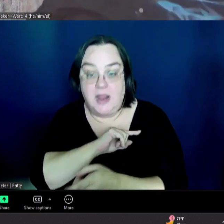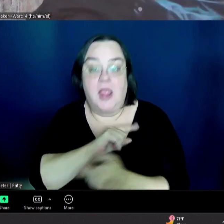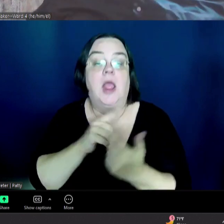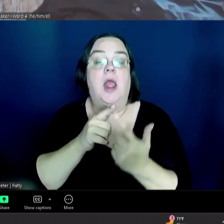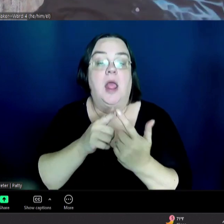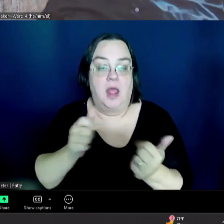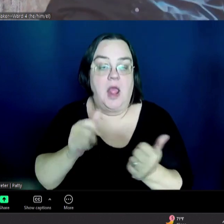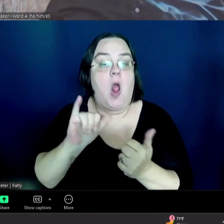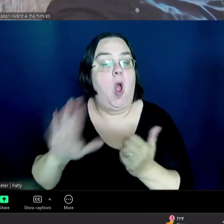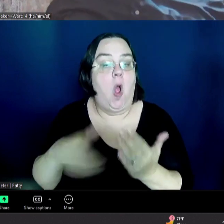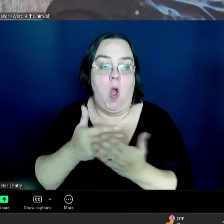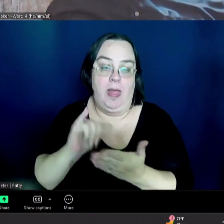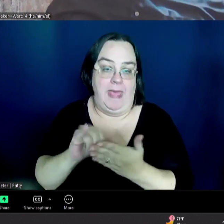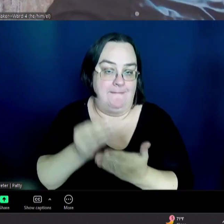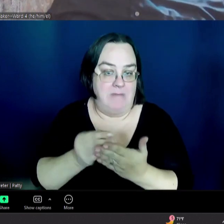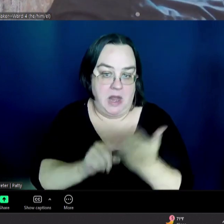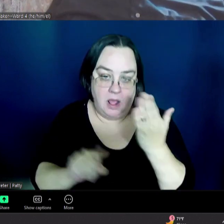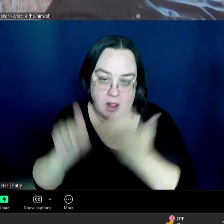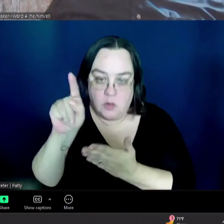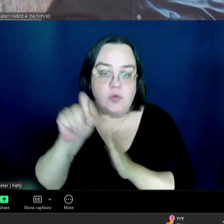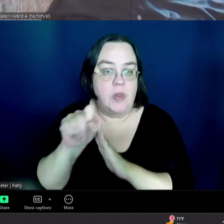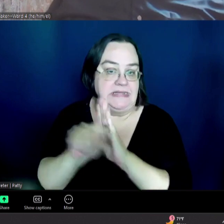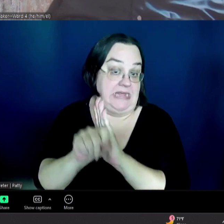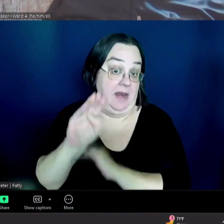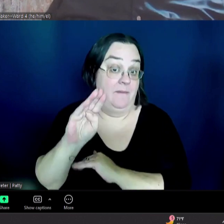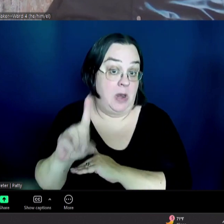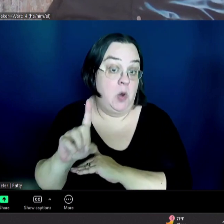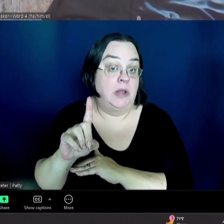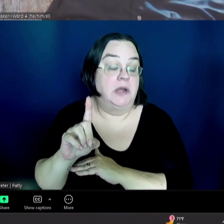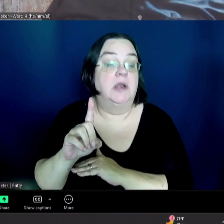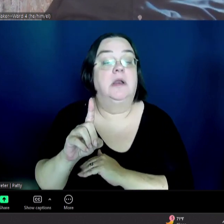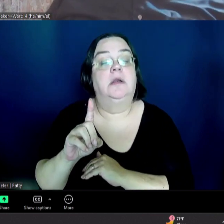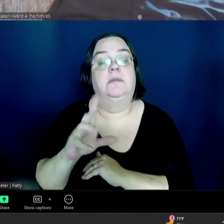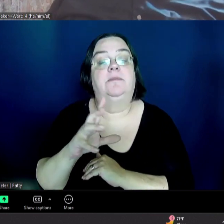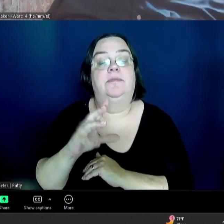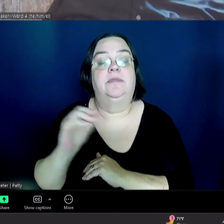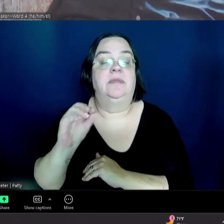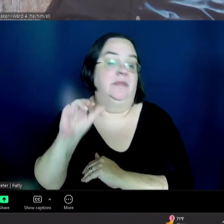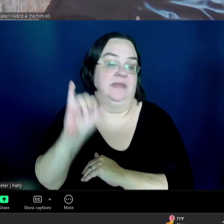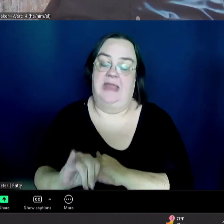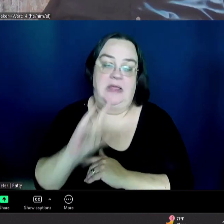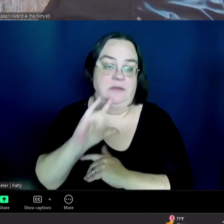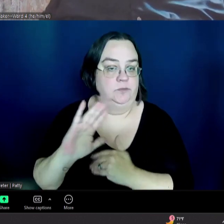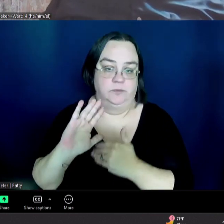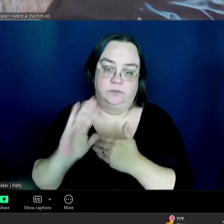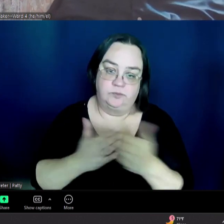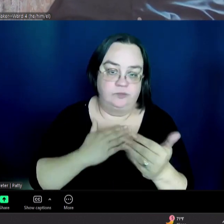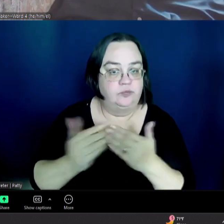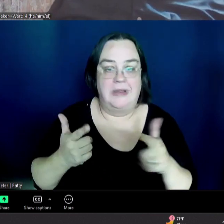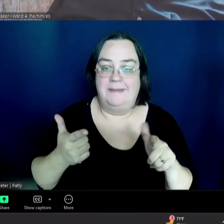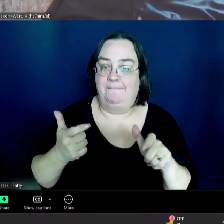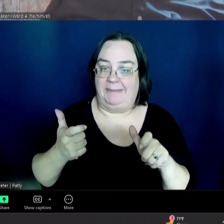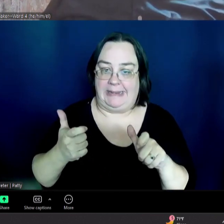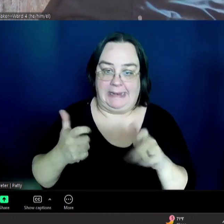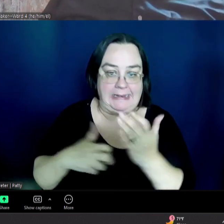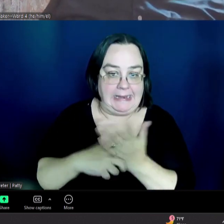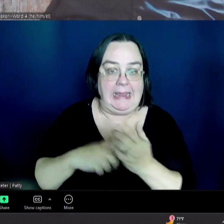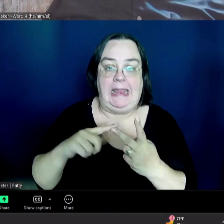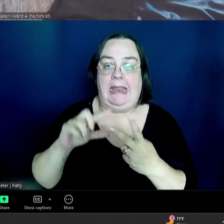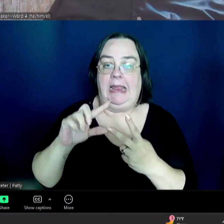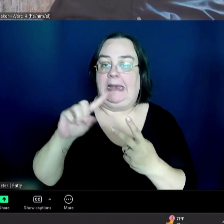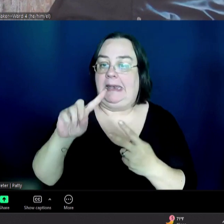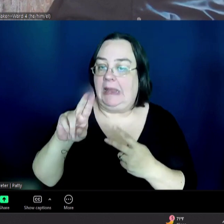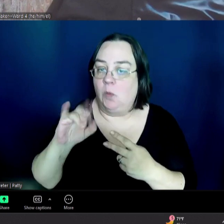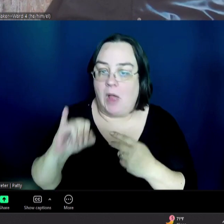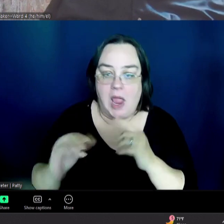to the state of Maryland. So that's regardless. That's whether it's a speeding ticket, a DUI arrest, or anything